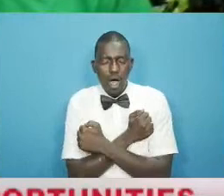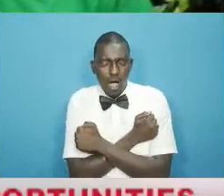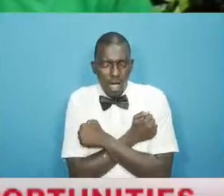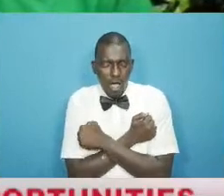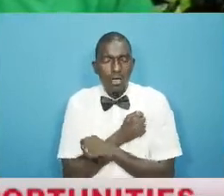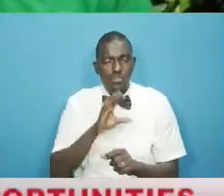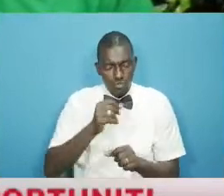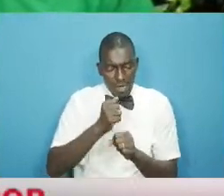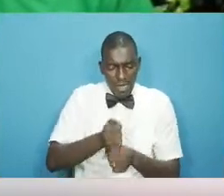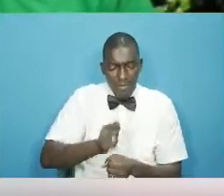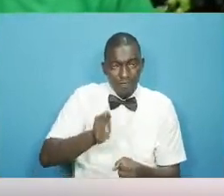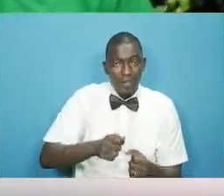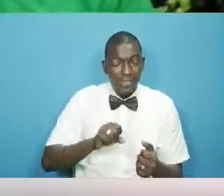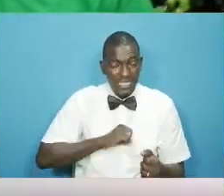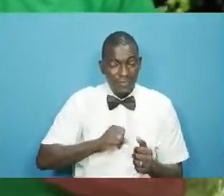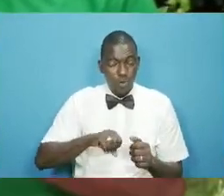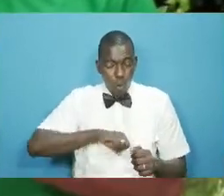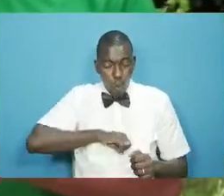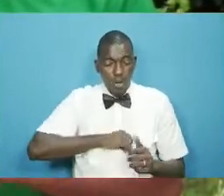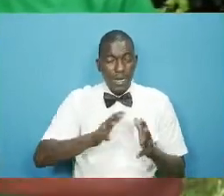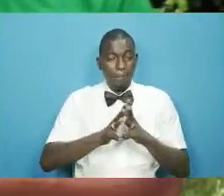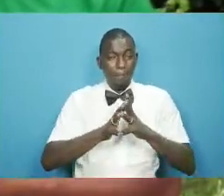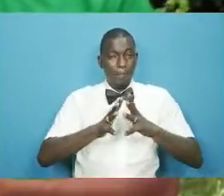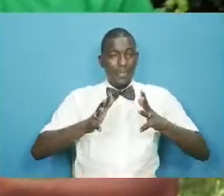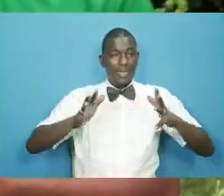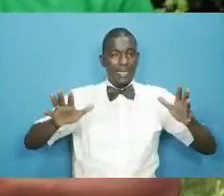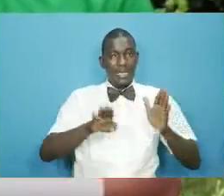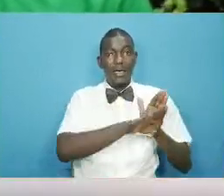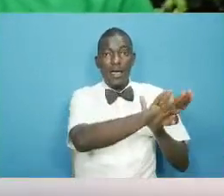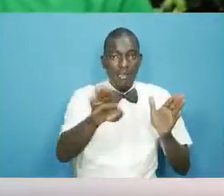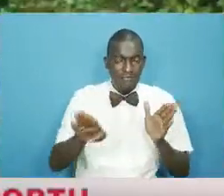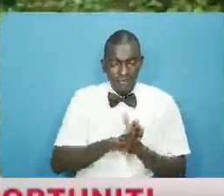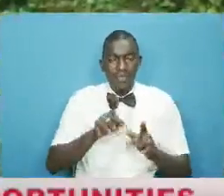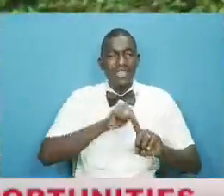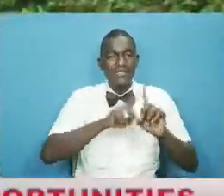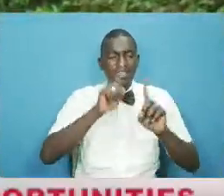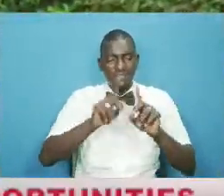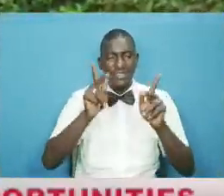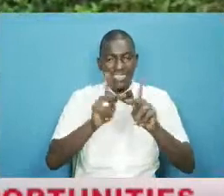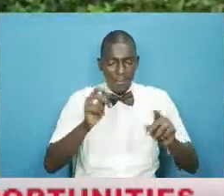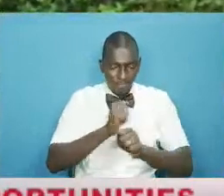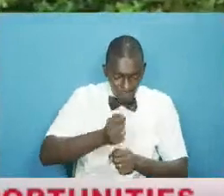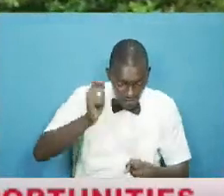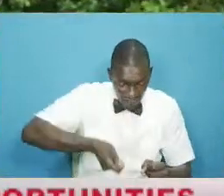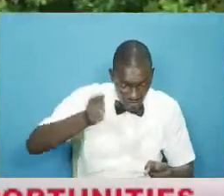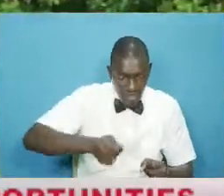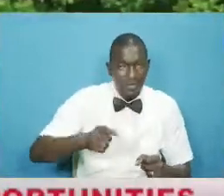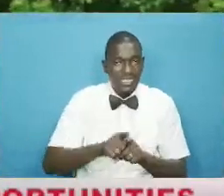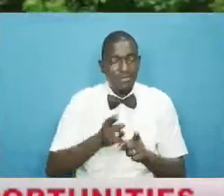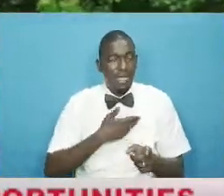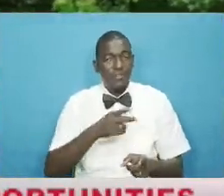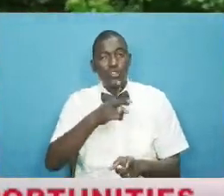farming, Jallo now owns a big farm where he's engaged in various types of farming and has almost 20 of